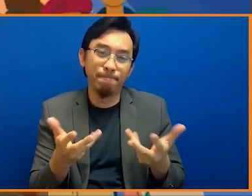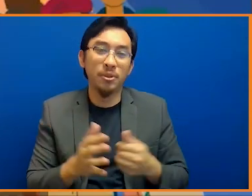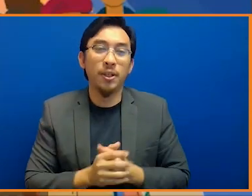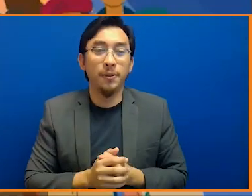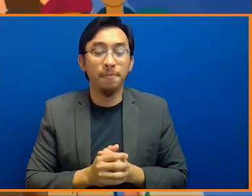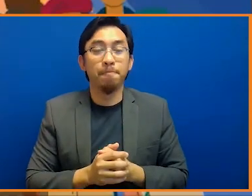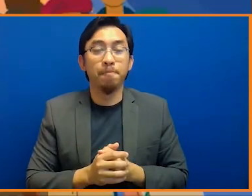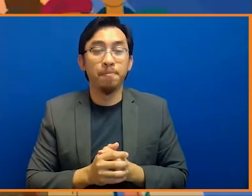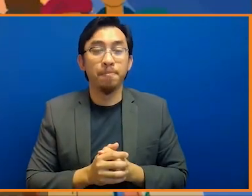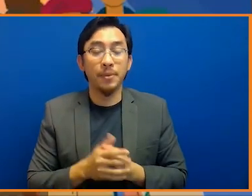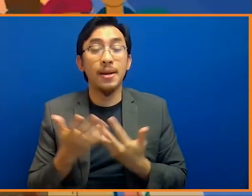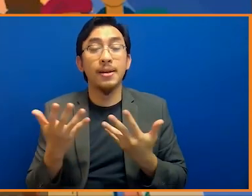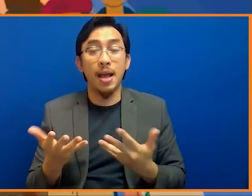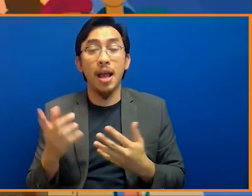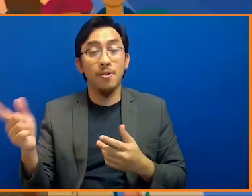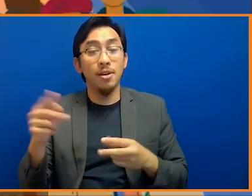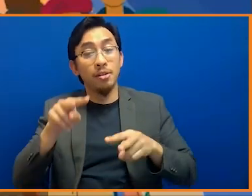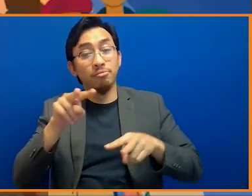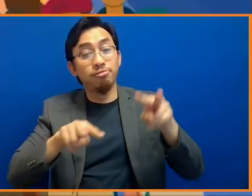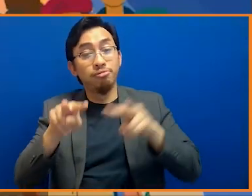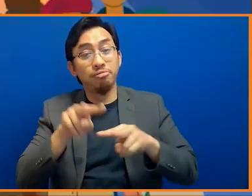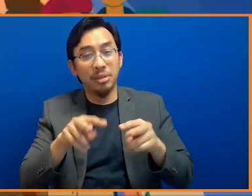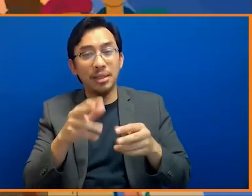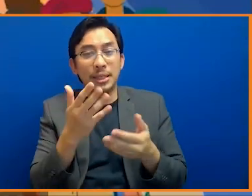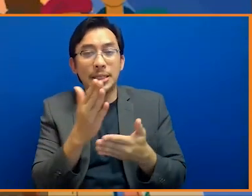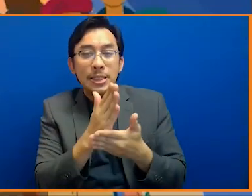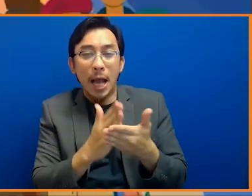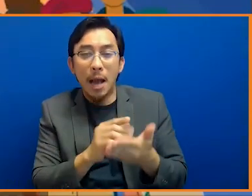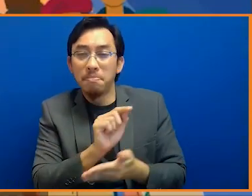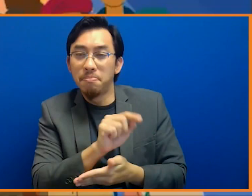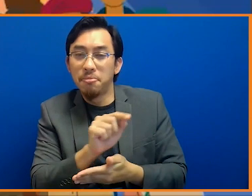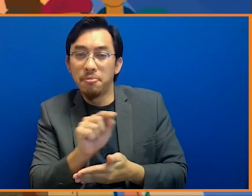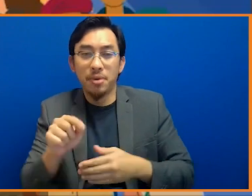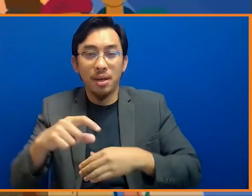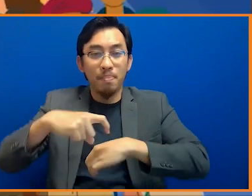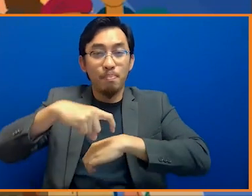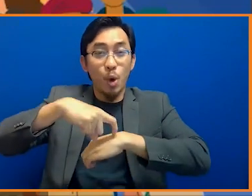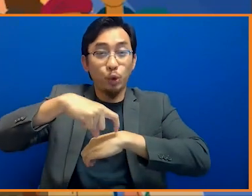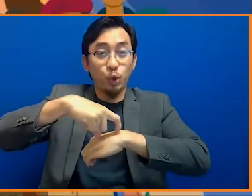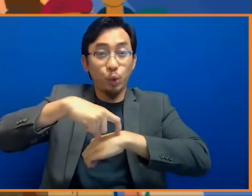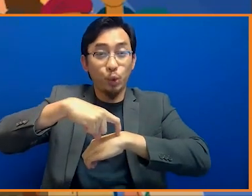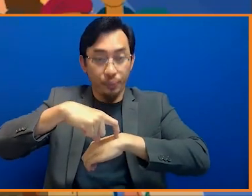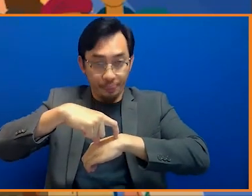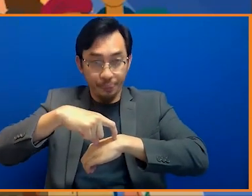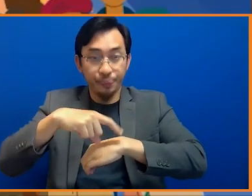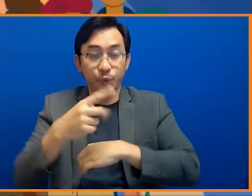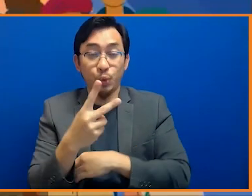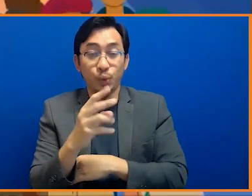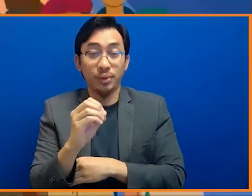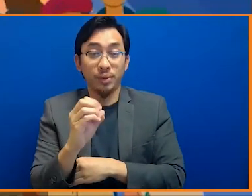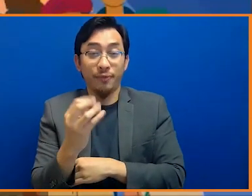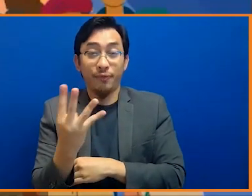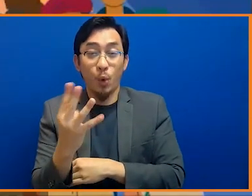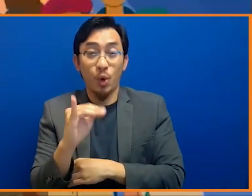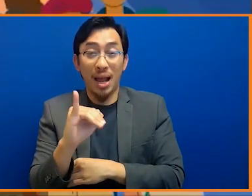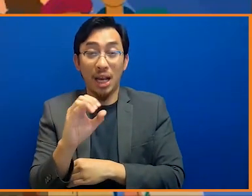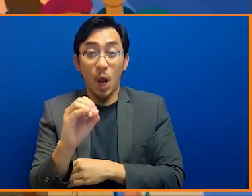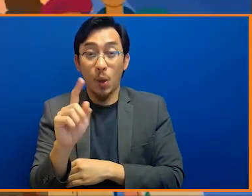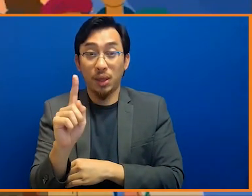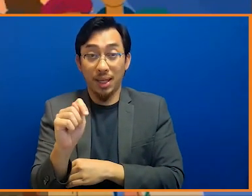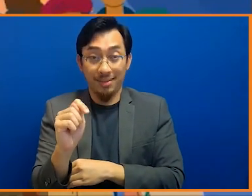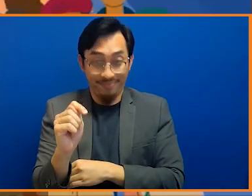interestingly, we observed that there are a number of mosques during the 2004 IoT can